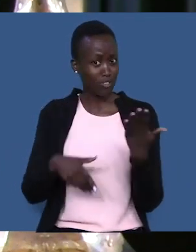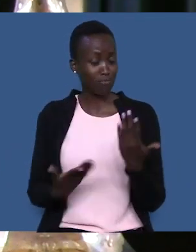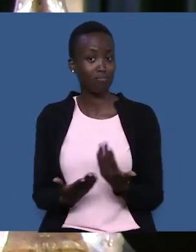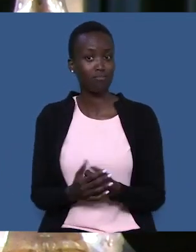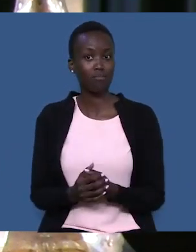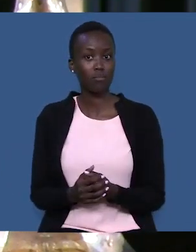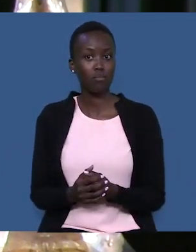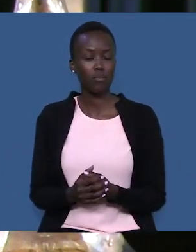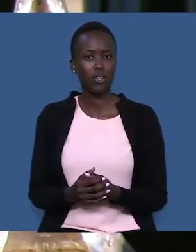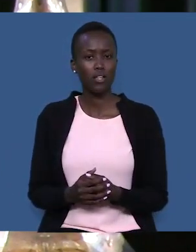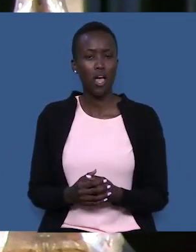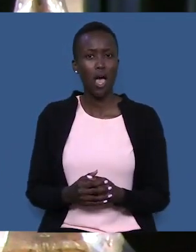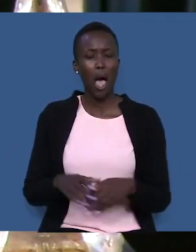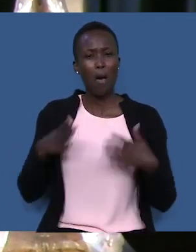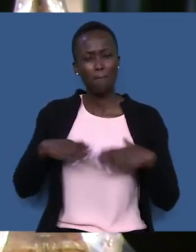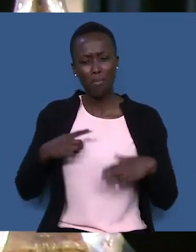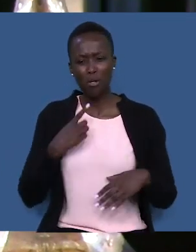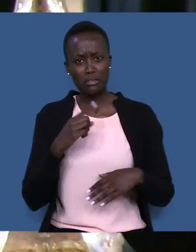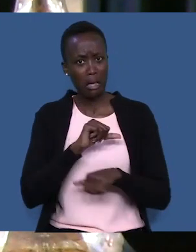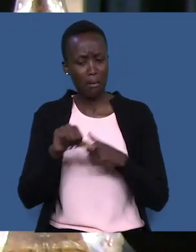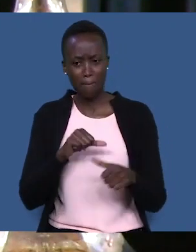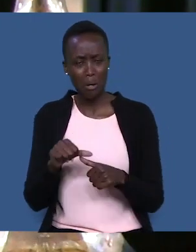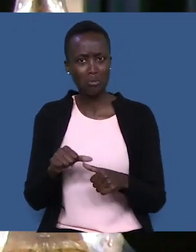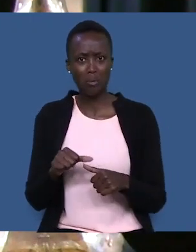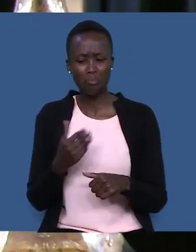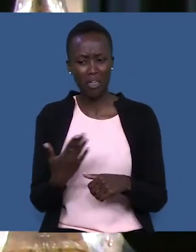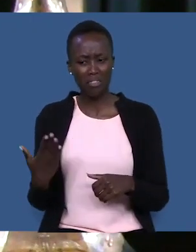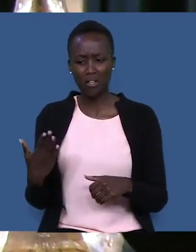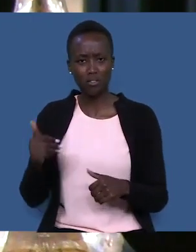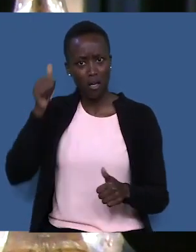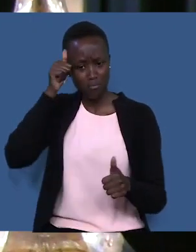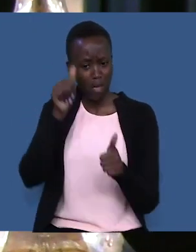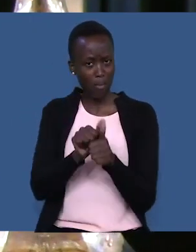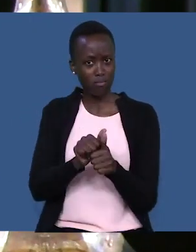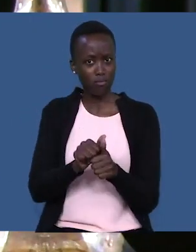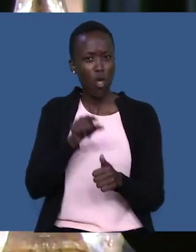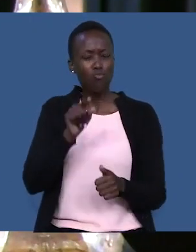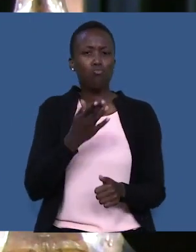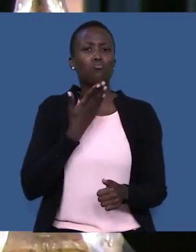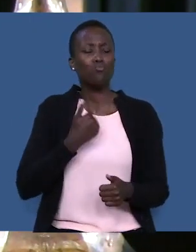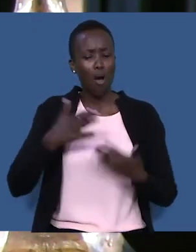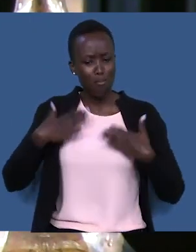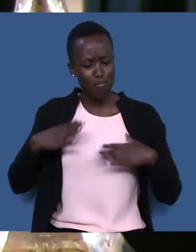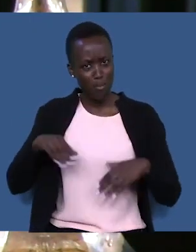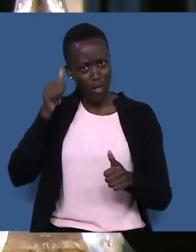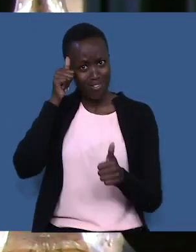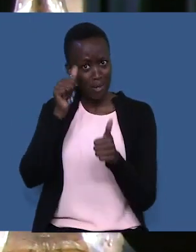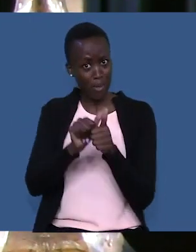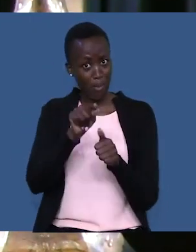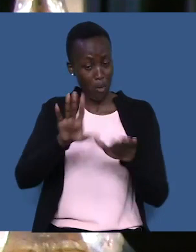People talk about legacy. And it's true, you need to leave a legacy. What will you be remembered for?